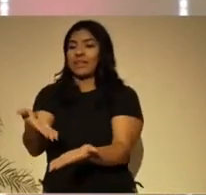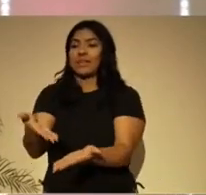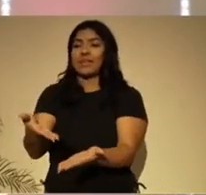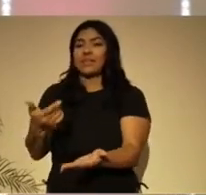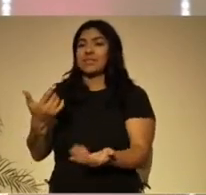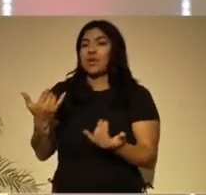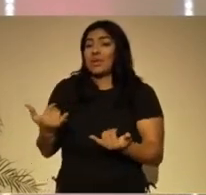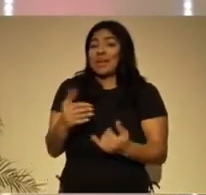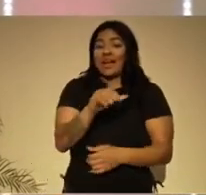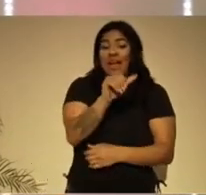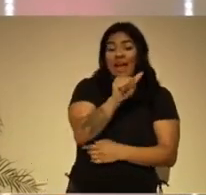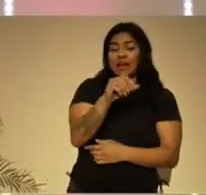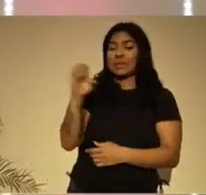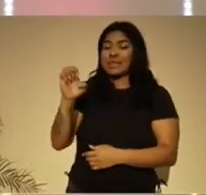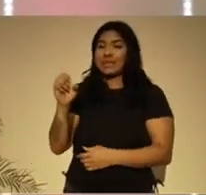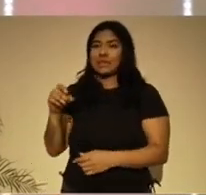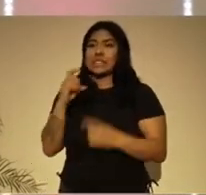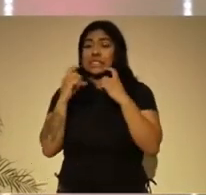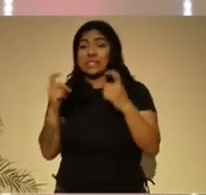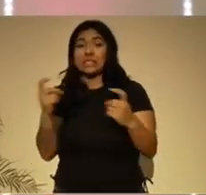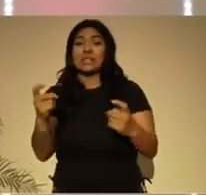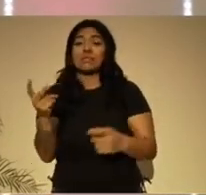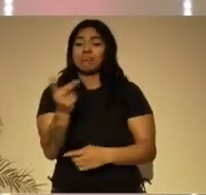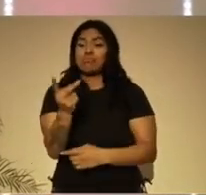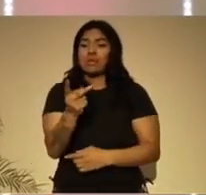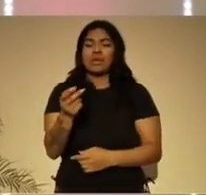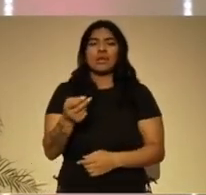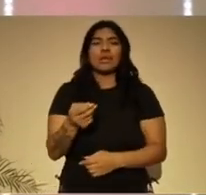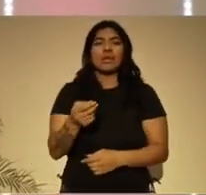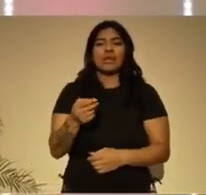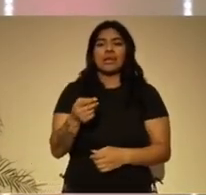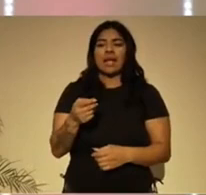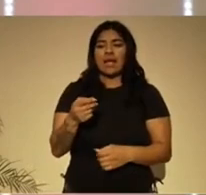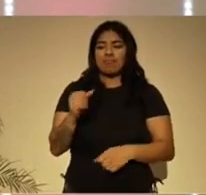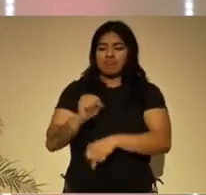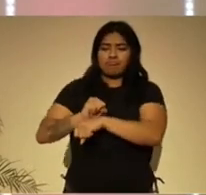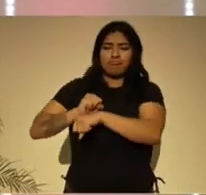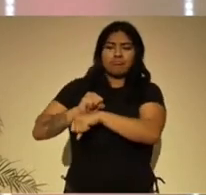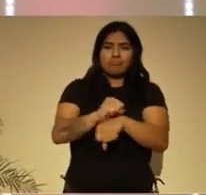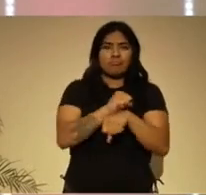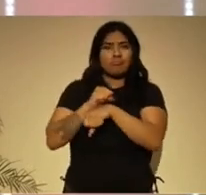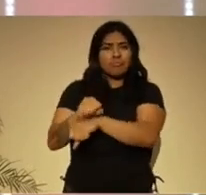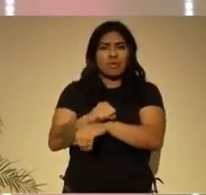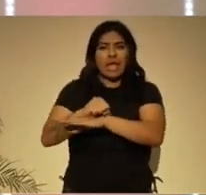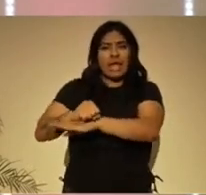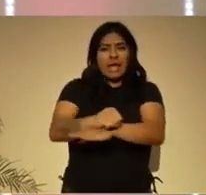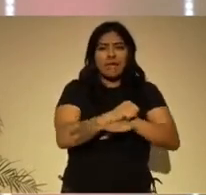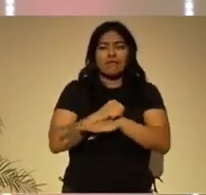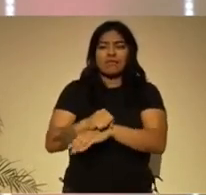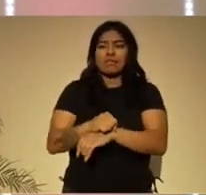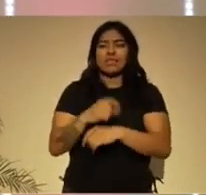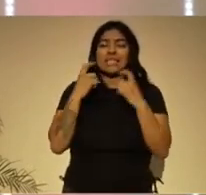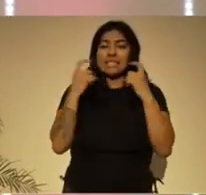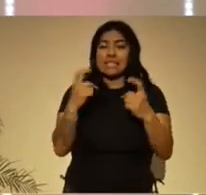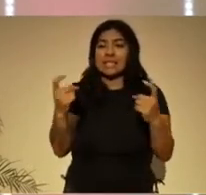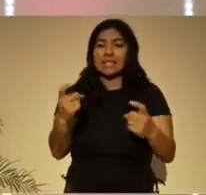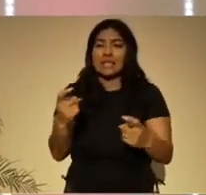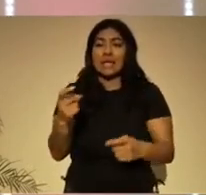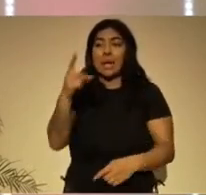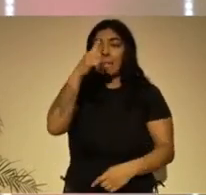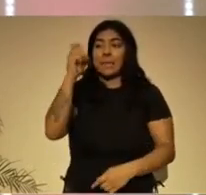And so when Adam and Eve sinned, they now became enslaved to sin. And because they became enslaved to